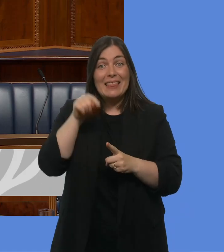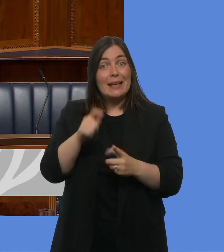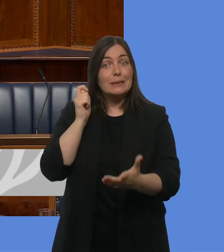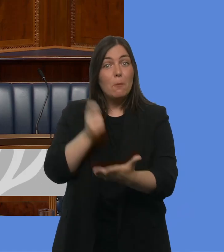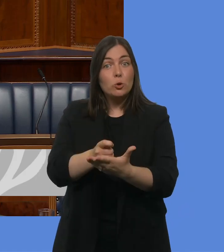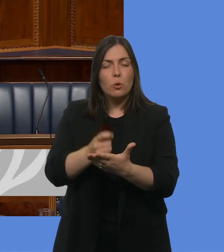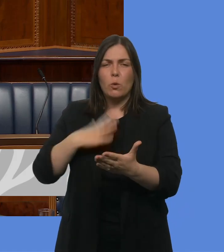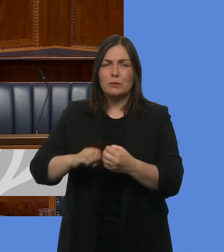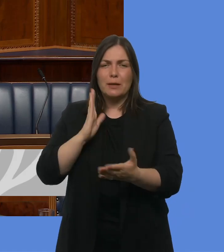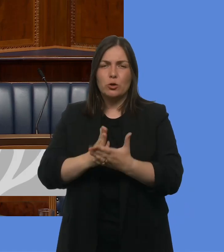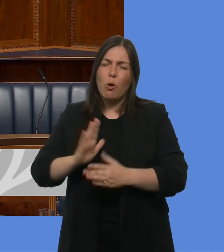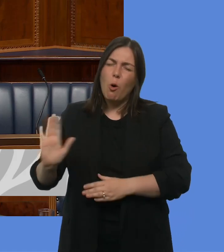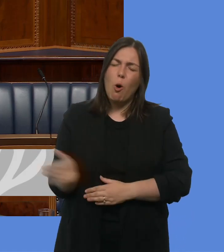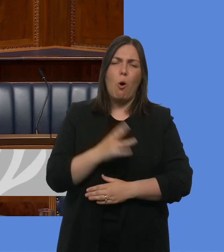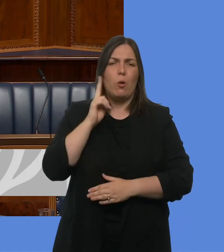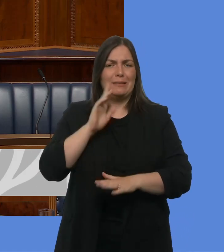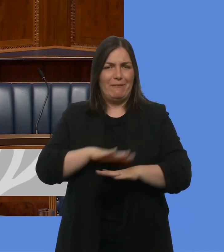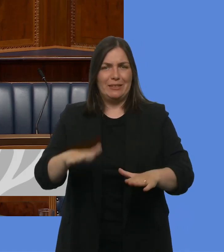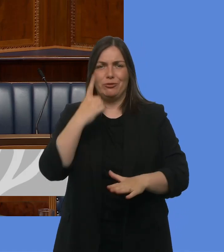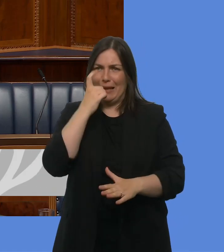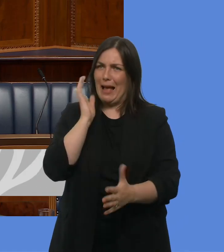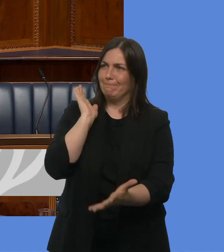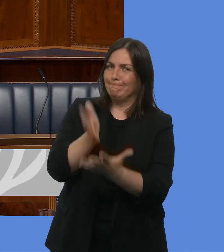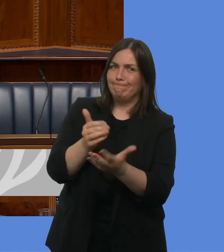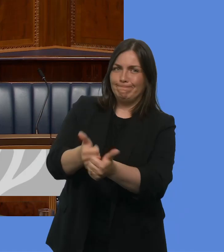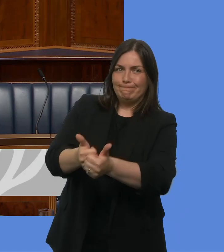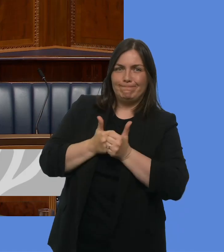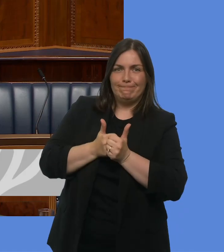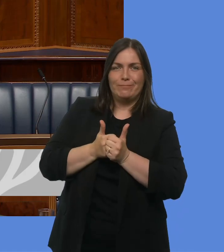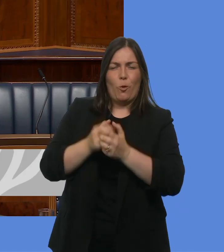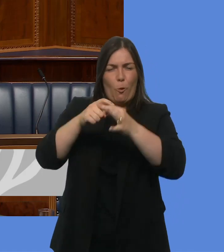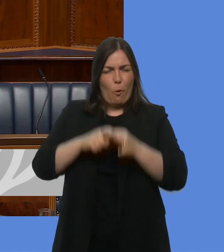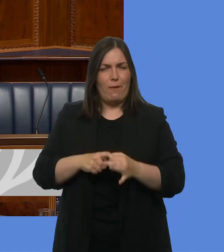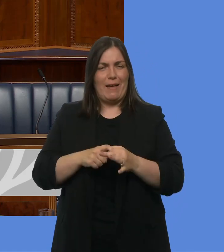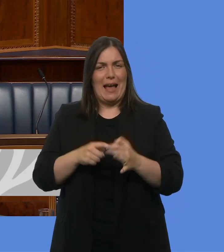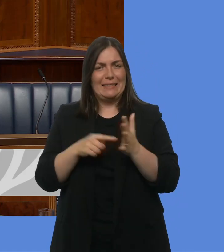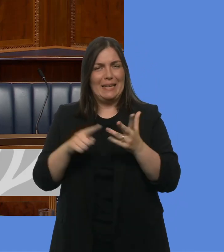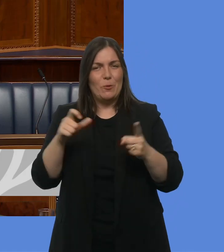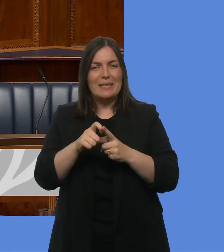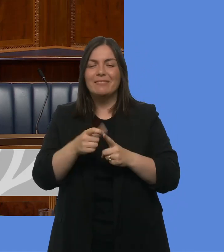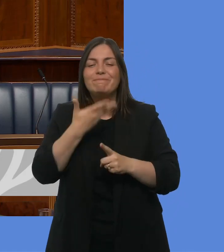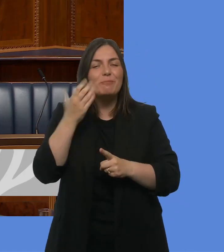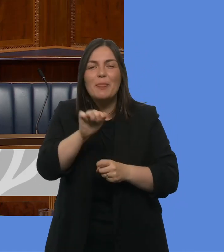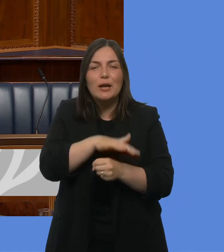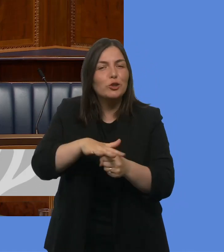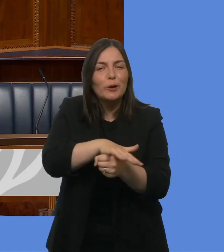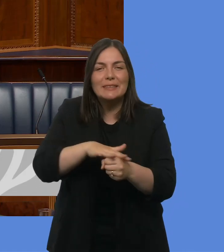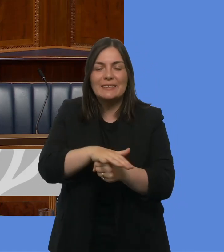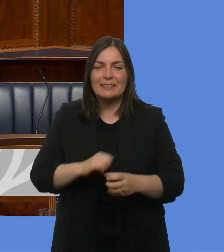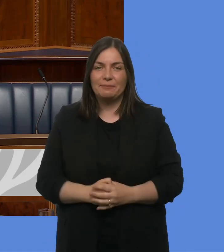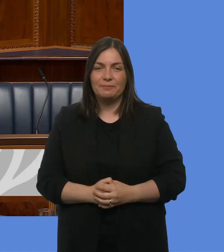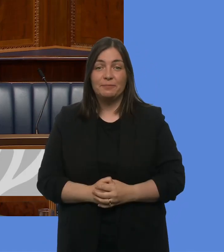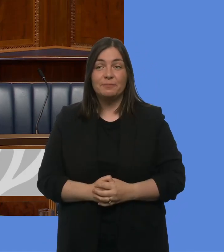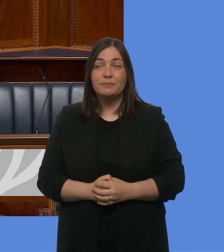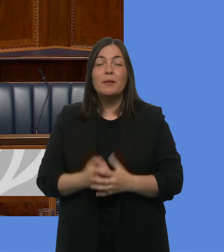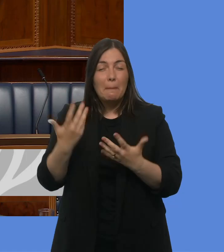their family has access to a qualified teacher of the deaf, regardless of other circumstances. As mentioned, there are around 1,400 deaf children